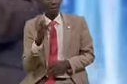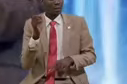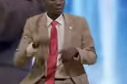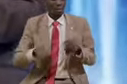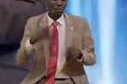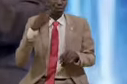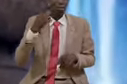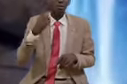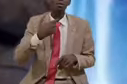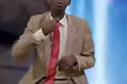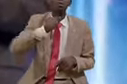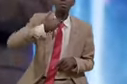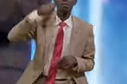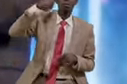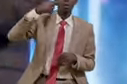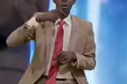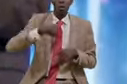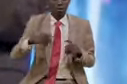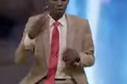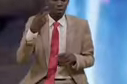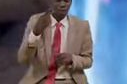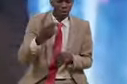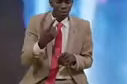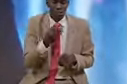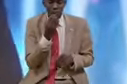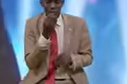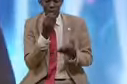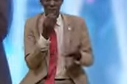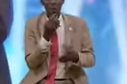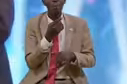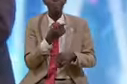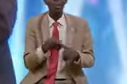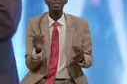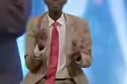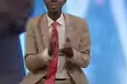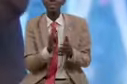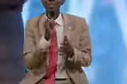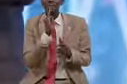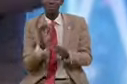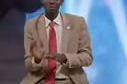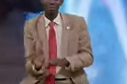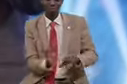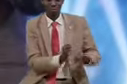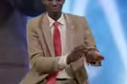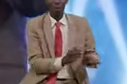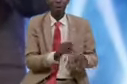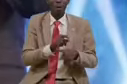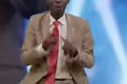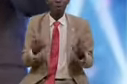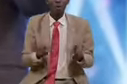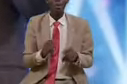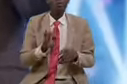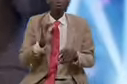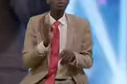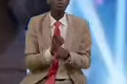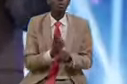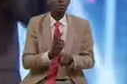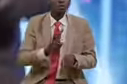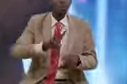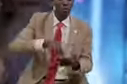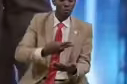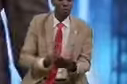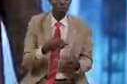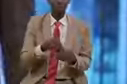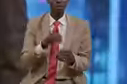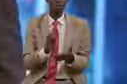can see is the bait. That is sweet, and then went for that and is falling into